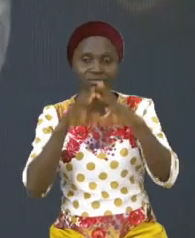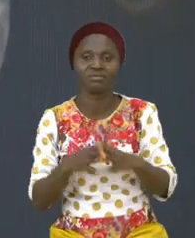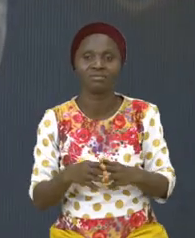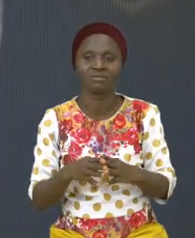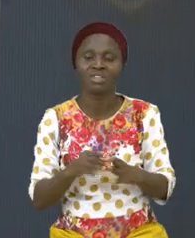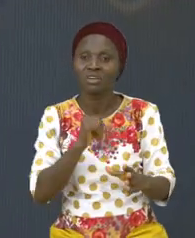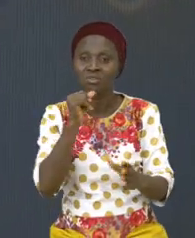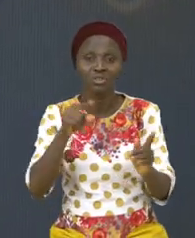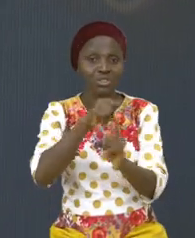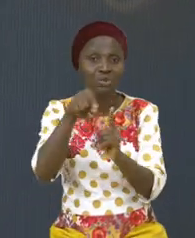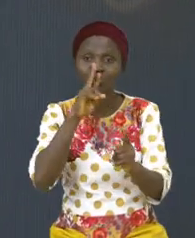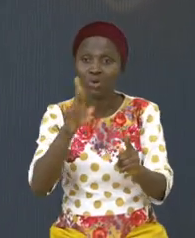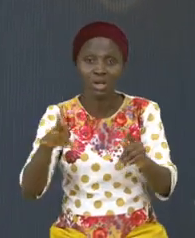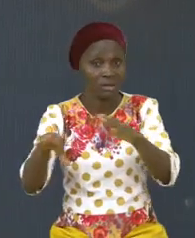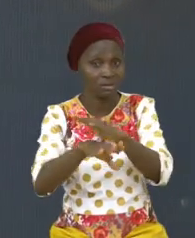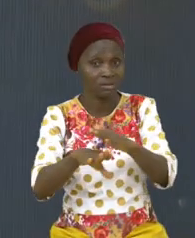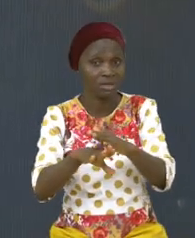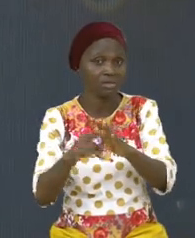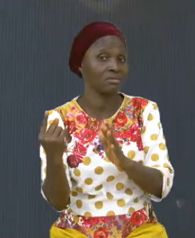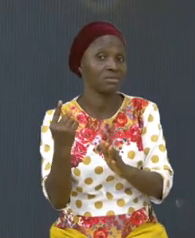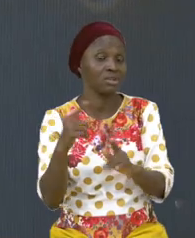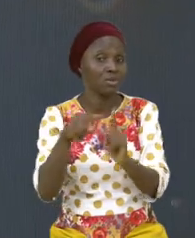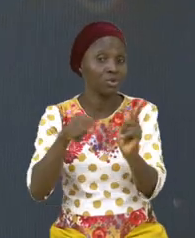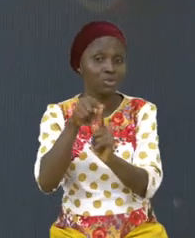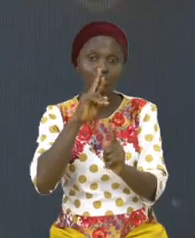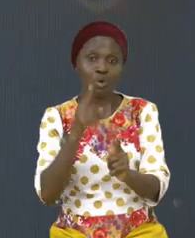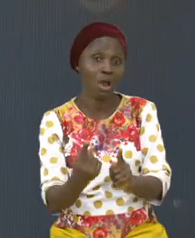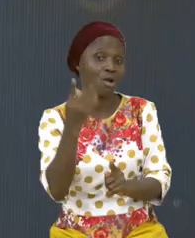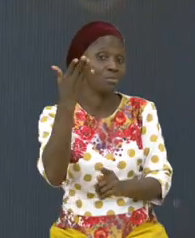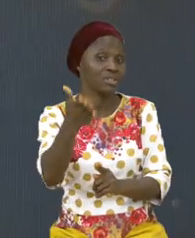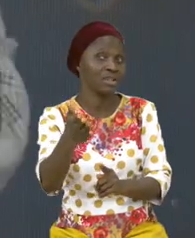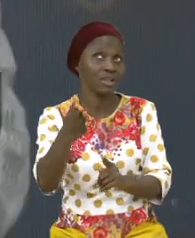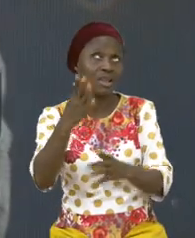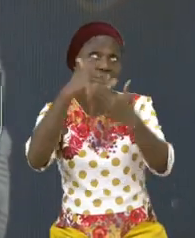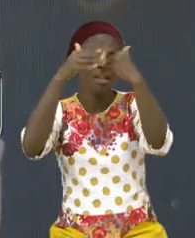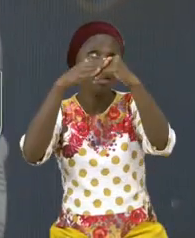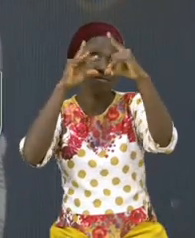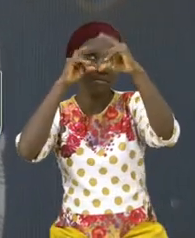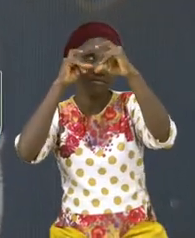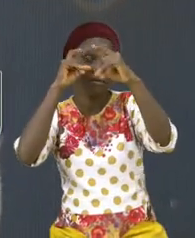you are up there, heaven's camera focuses upon you.